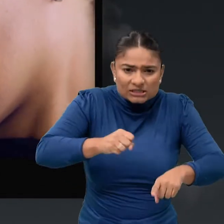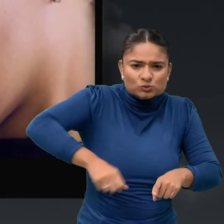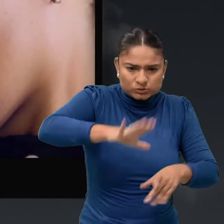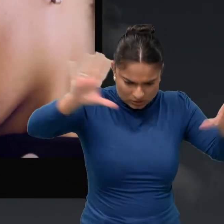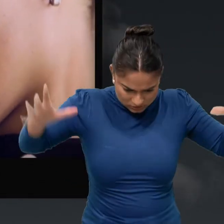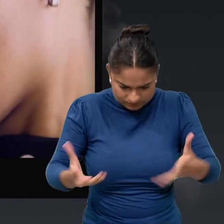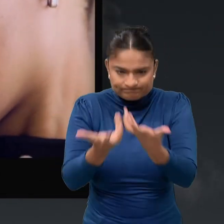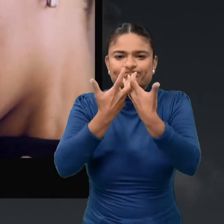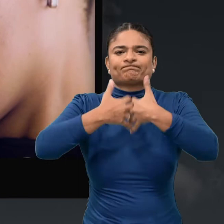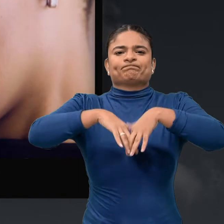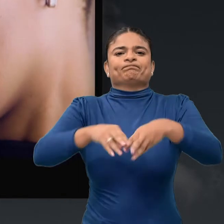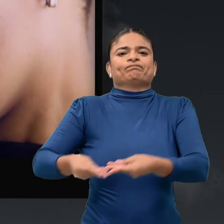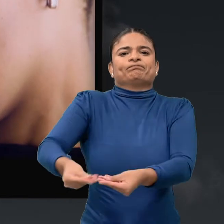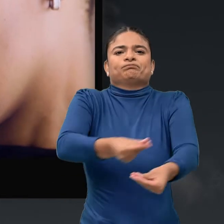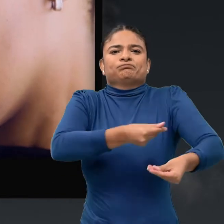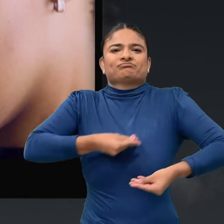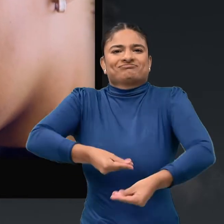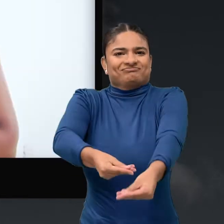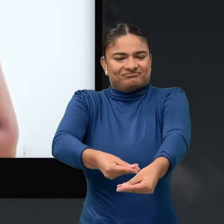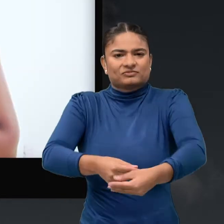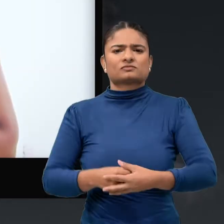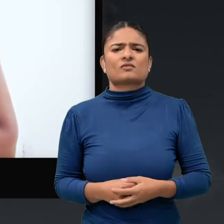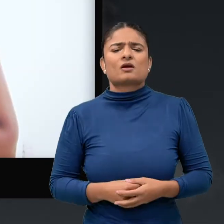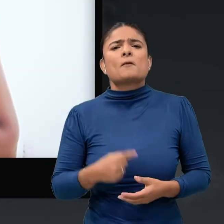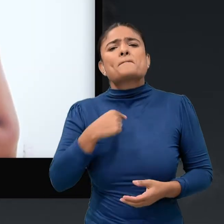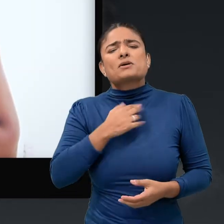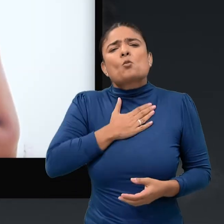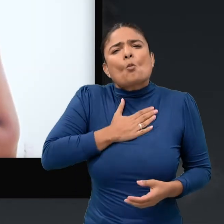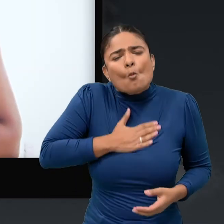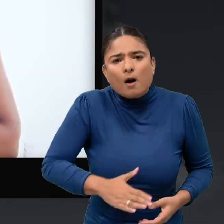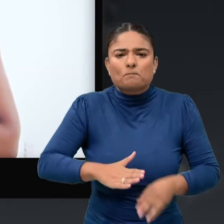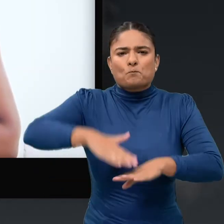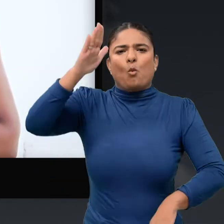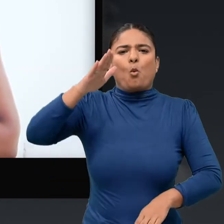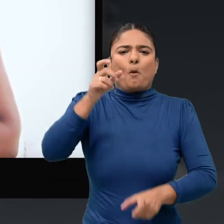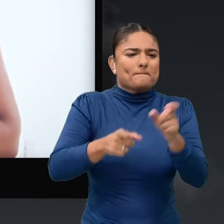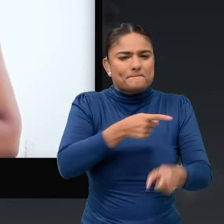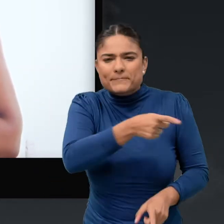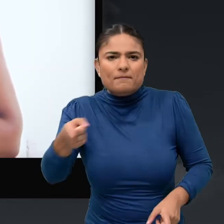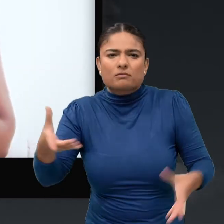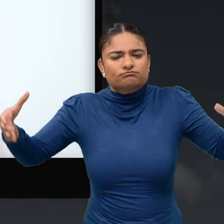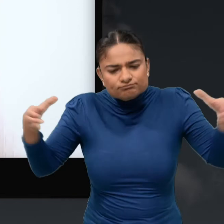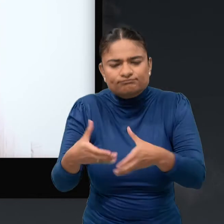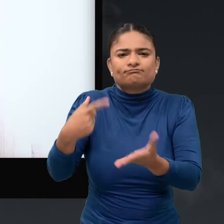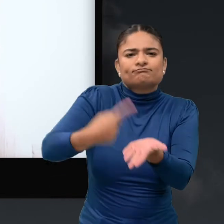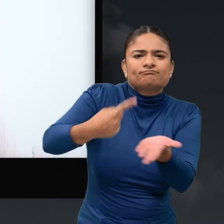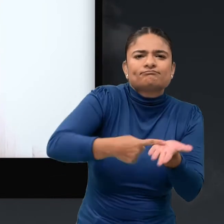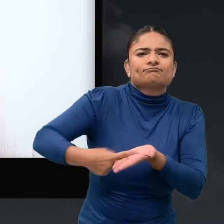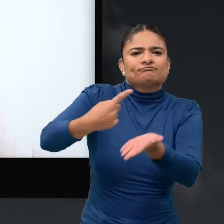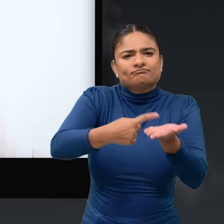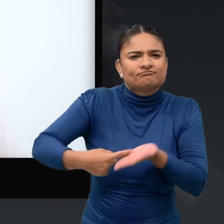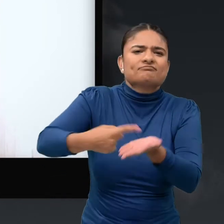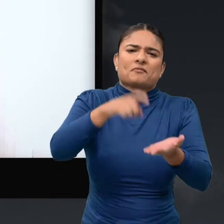creators, as well as civil society as advocates. I wish that there could be more dialogues between